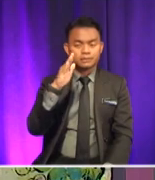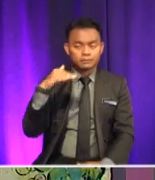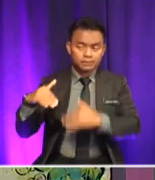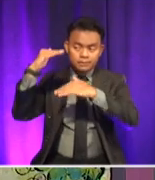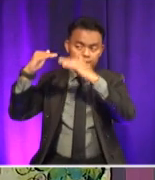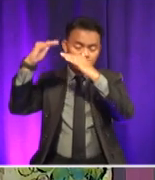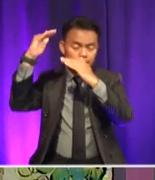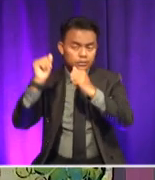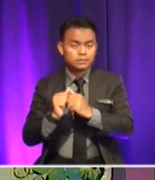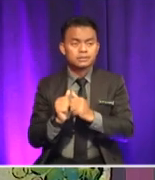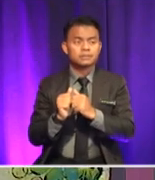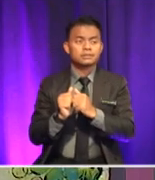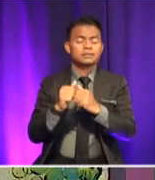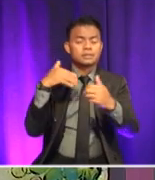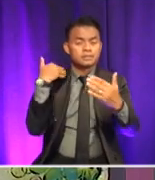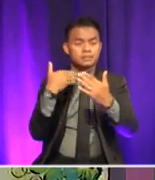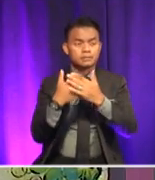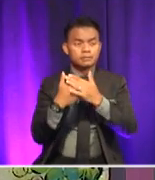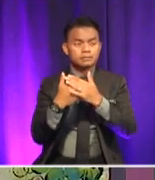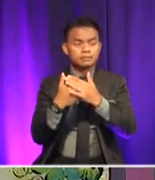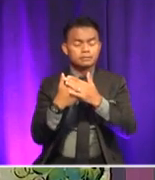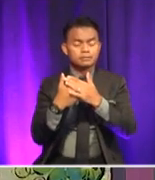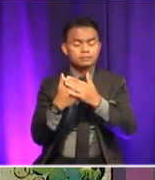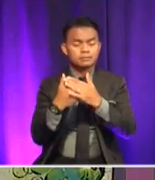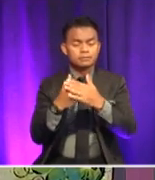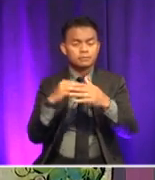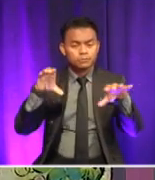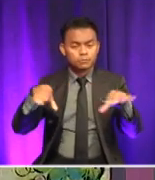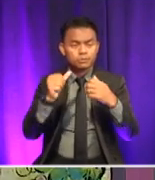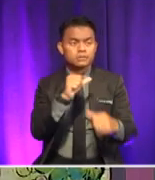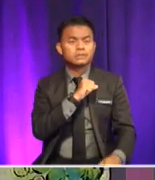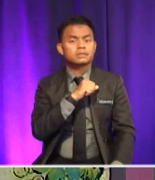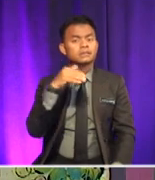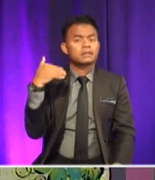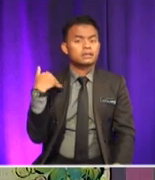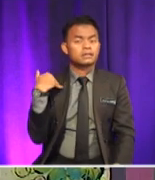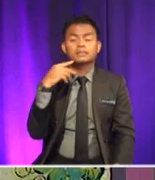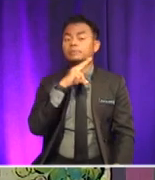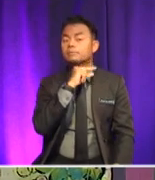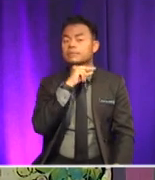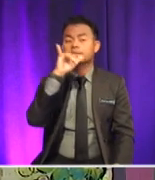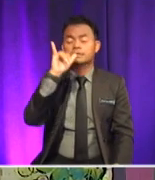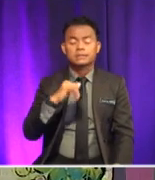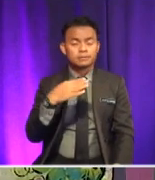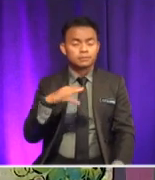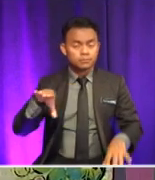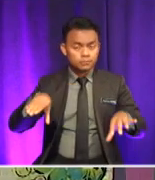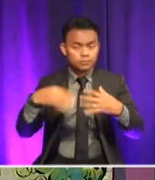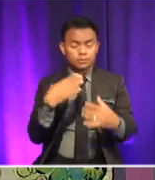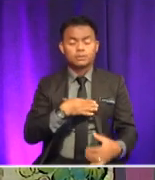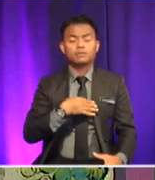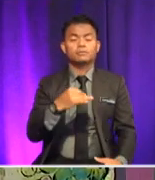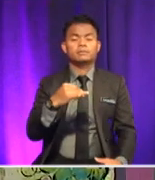she still quietly practiced and then she found some birds who are also practicing their hobbies, singing and strutting their